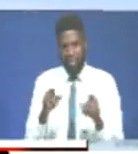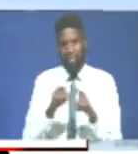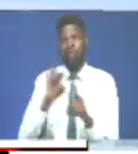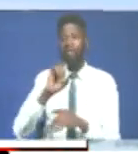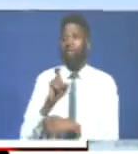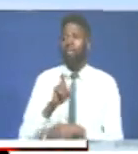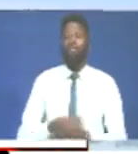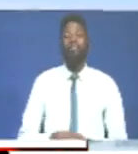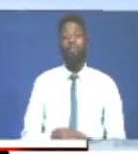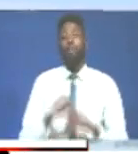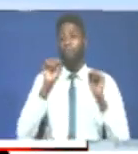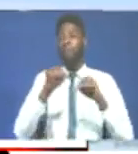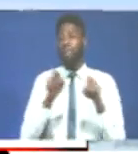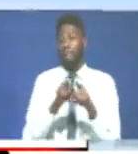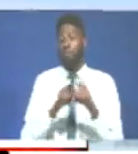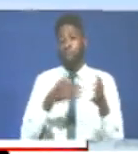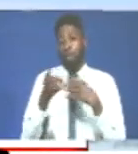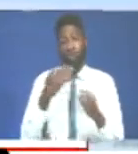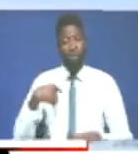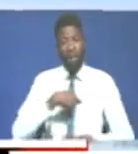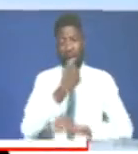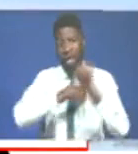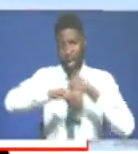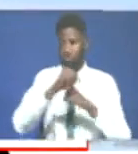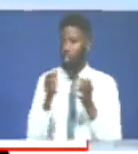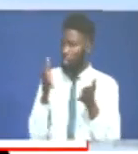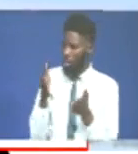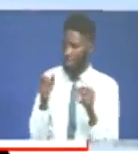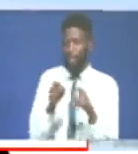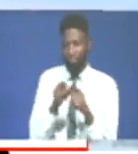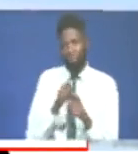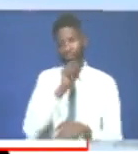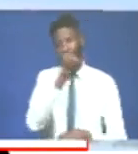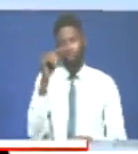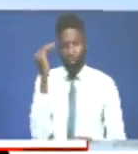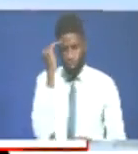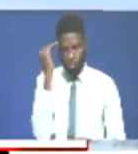that whatever we are doing here, the background is also known to the executive,